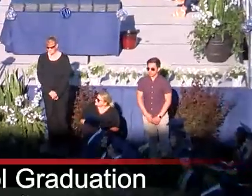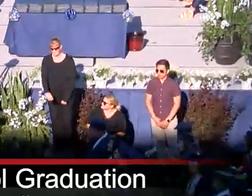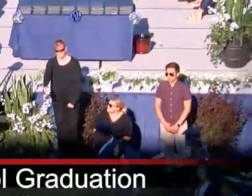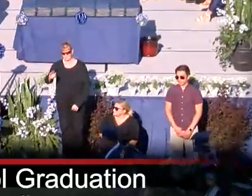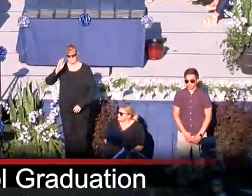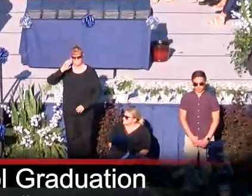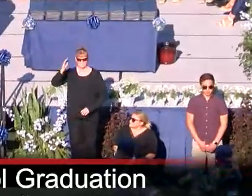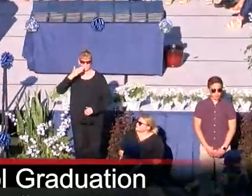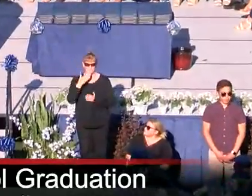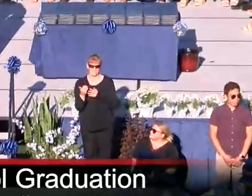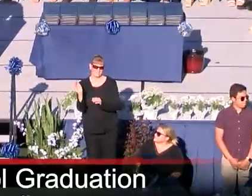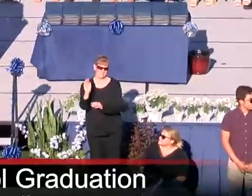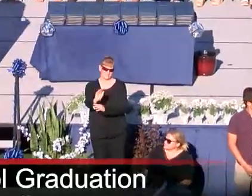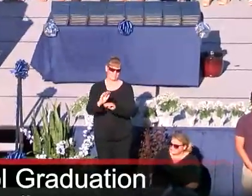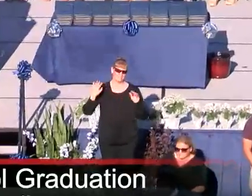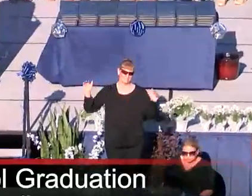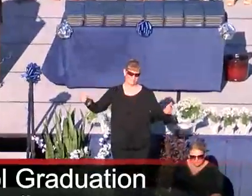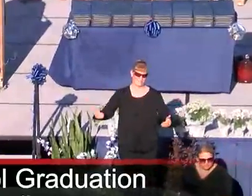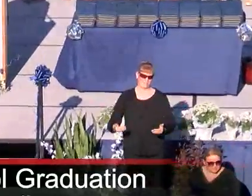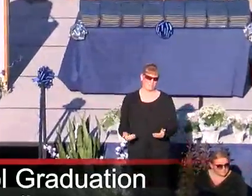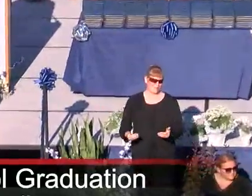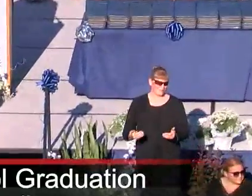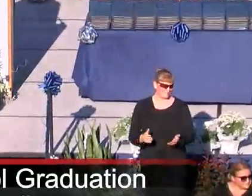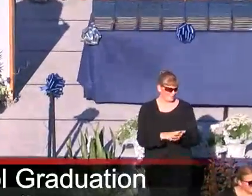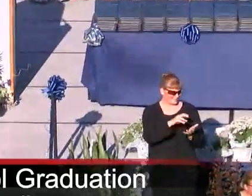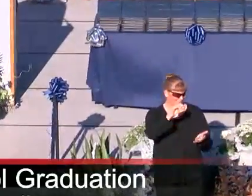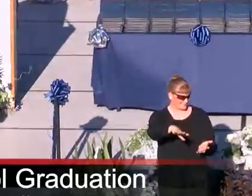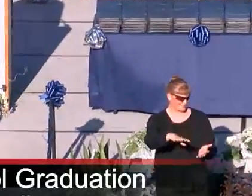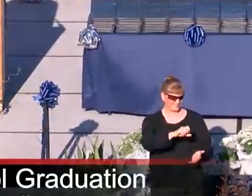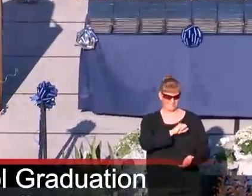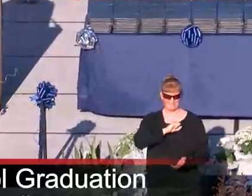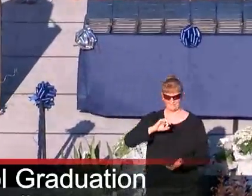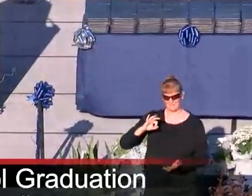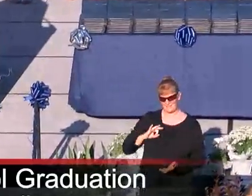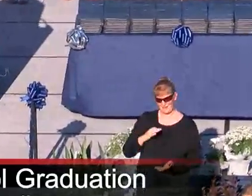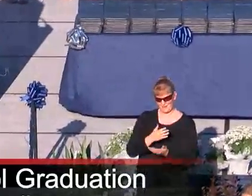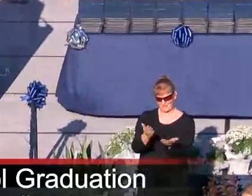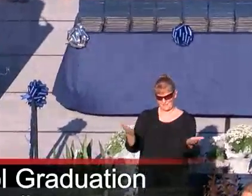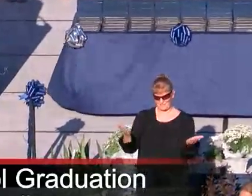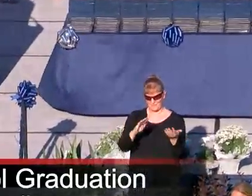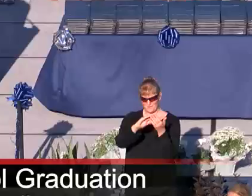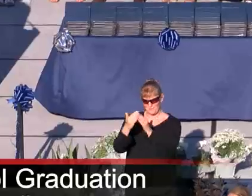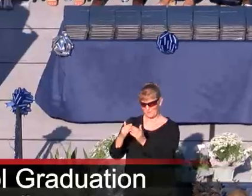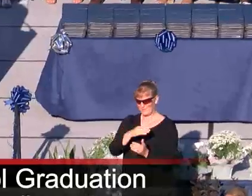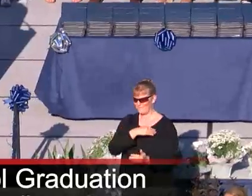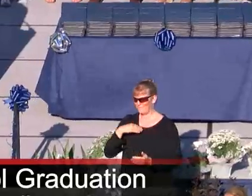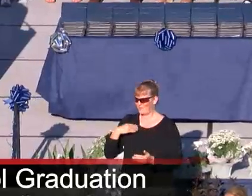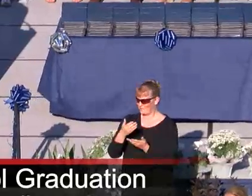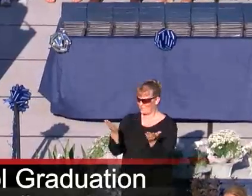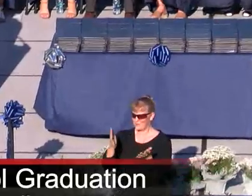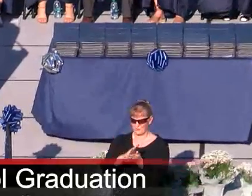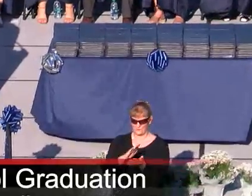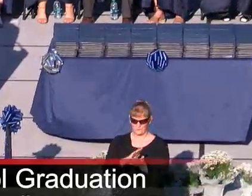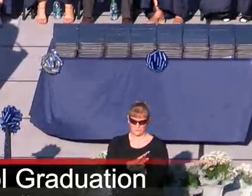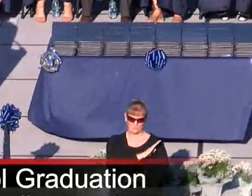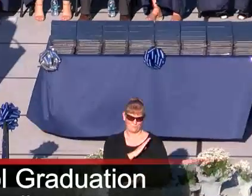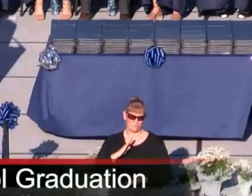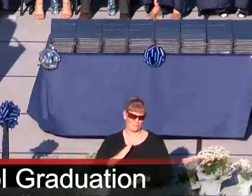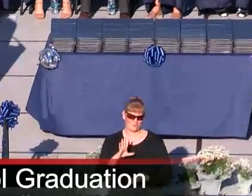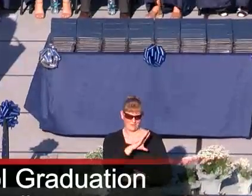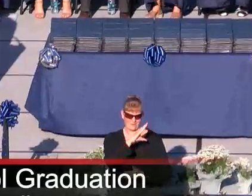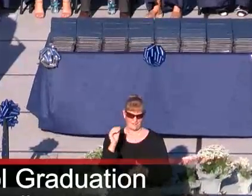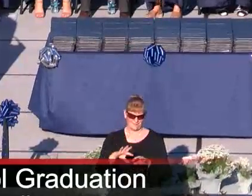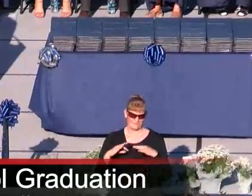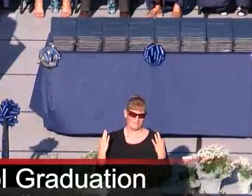Good evening and welcome, students, staff, community members, school board members, and